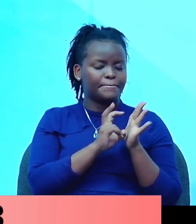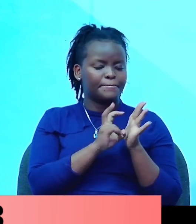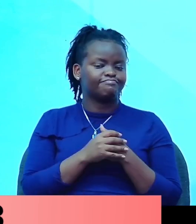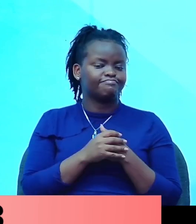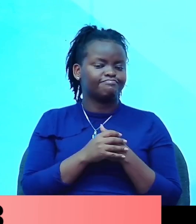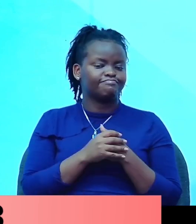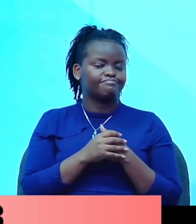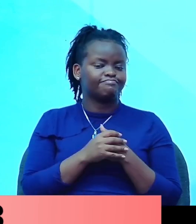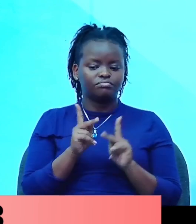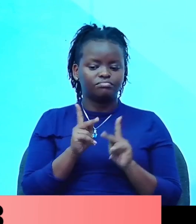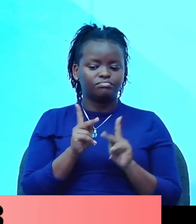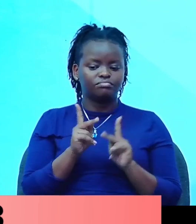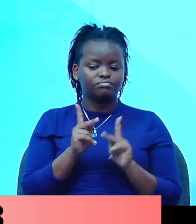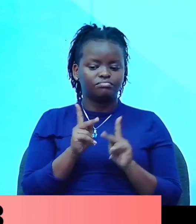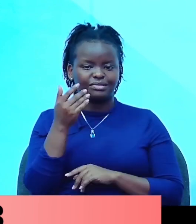tu,